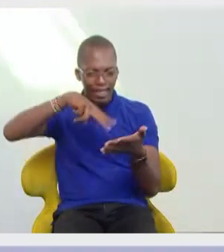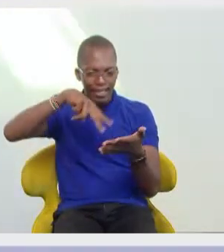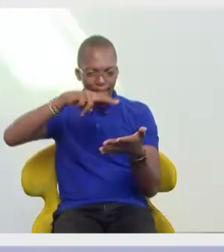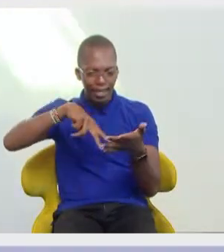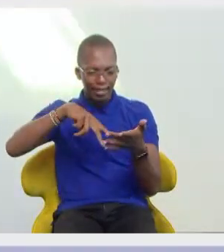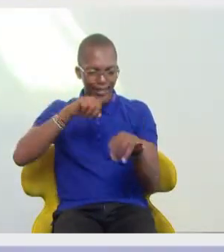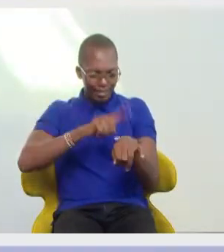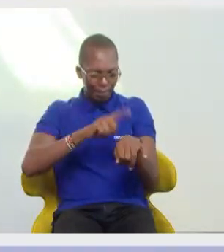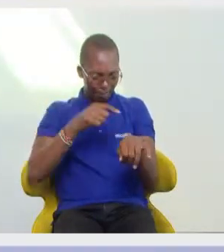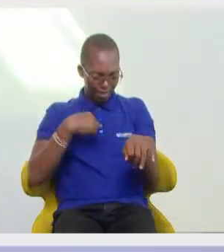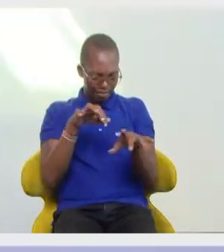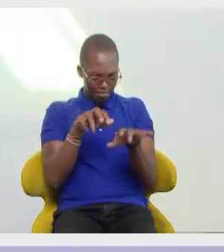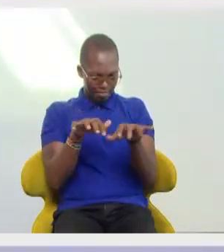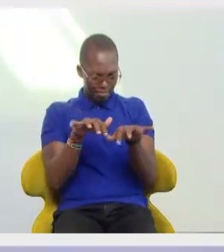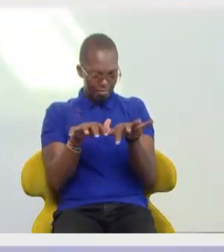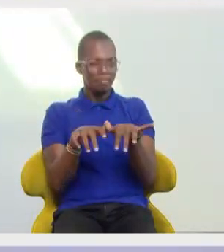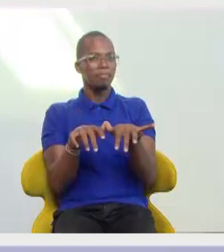NVDA.